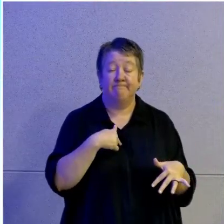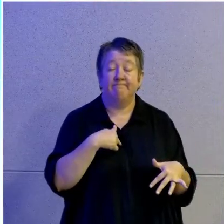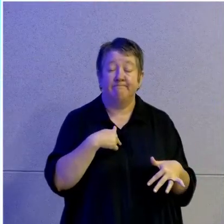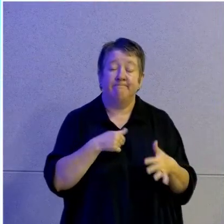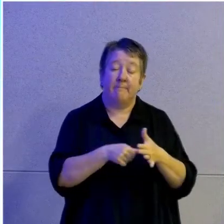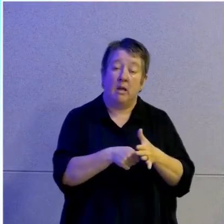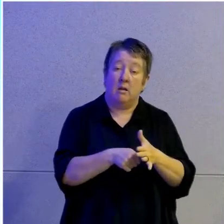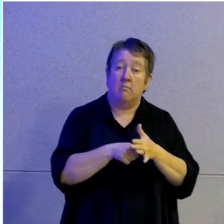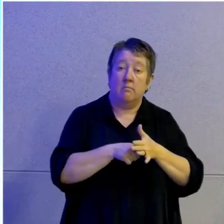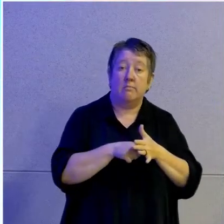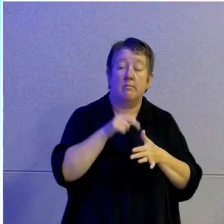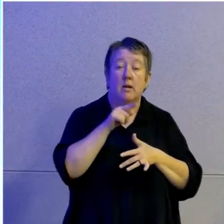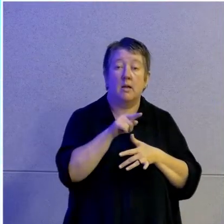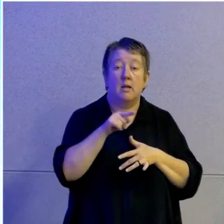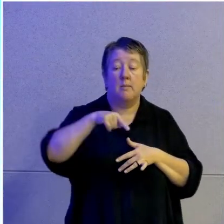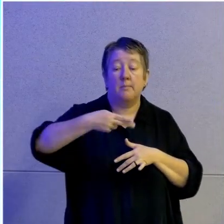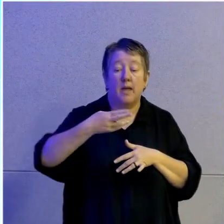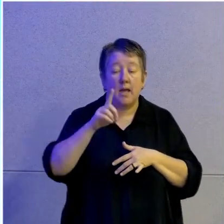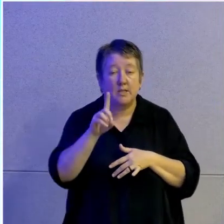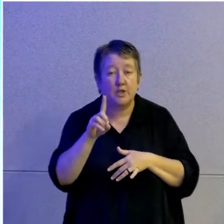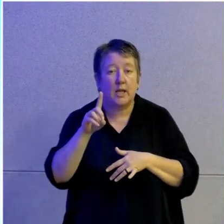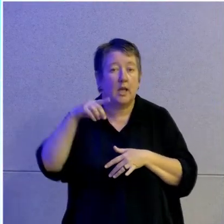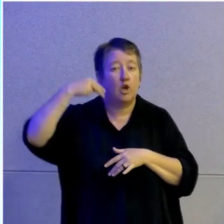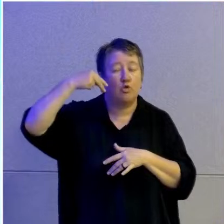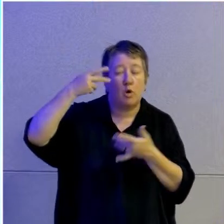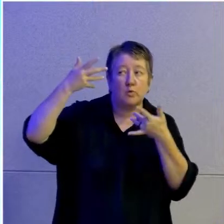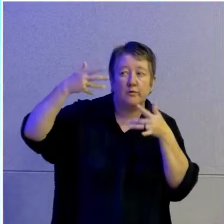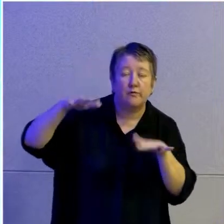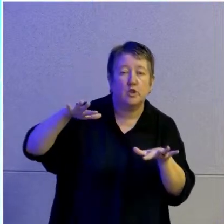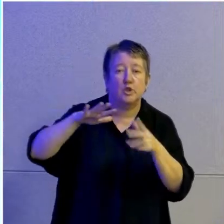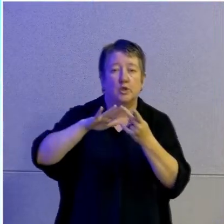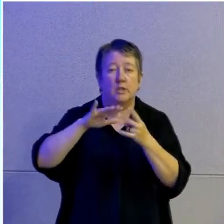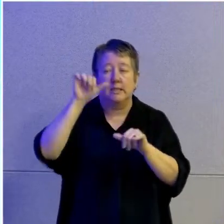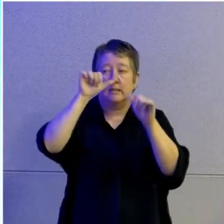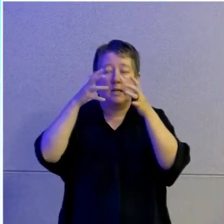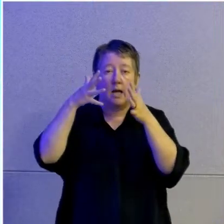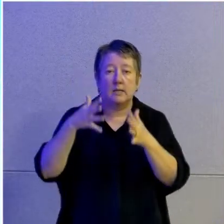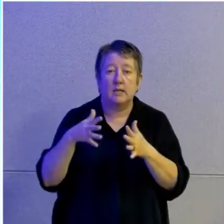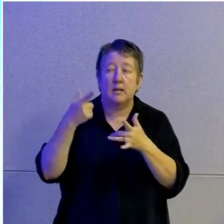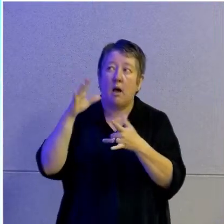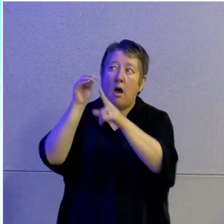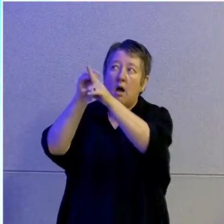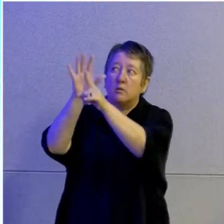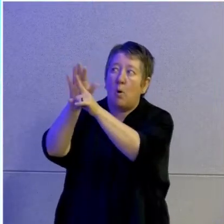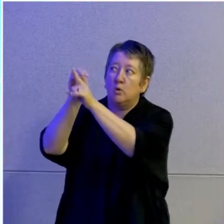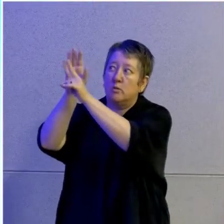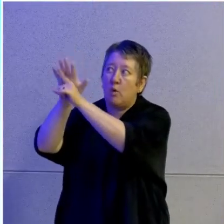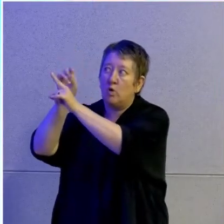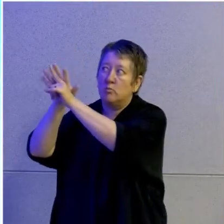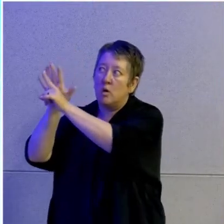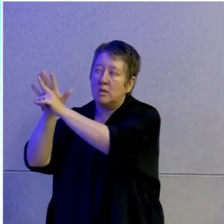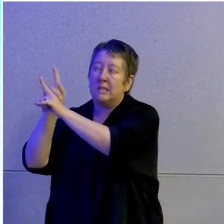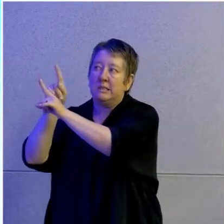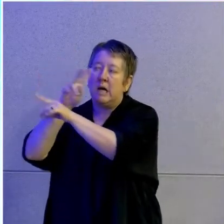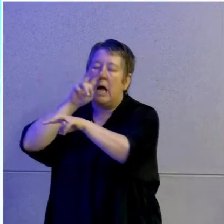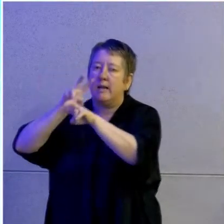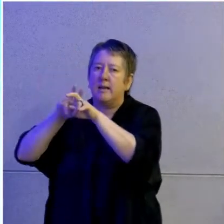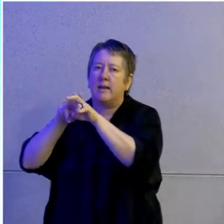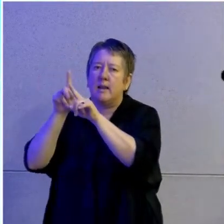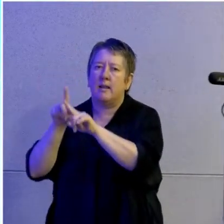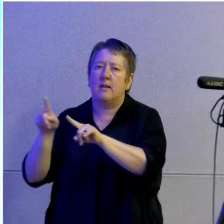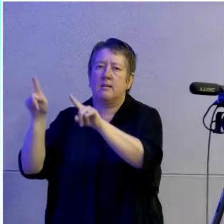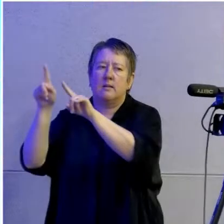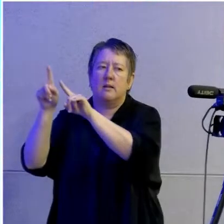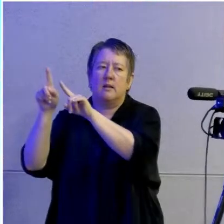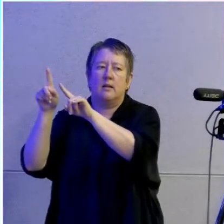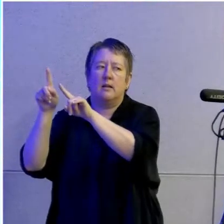PhD graduates to return to the country after such enormous exposure and contribute to the development of the science in South